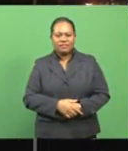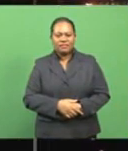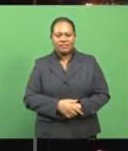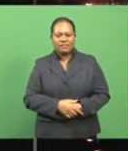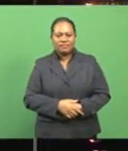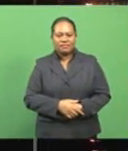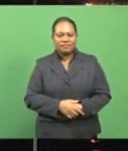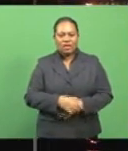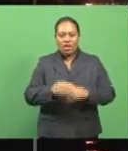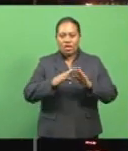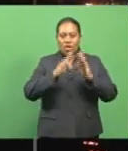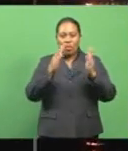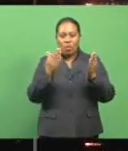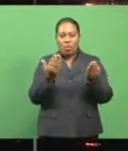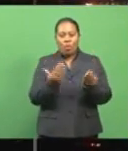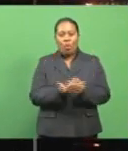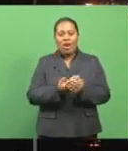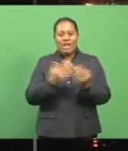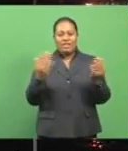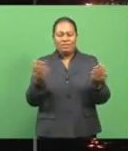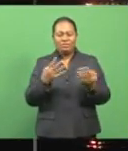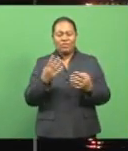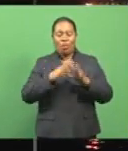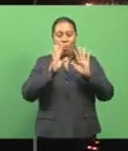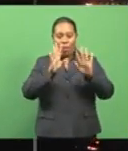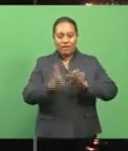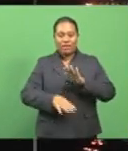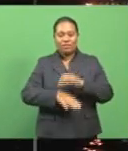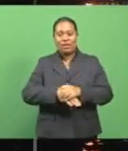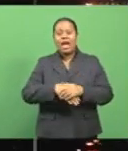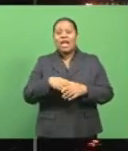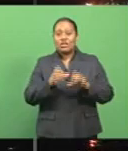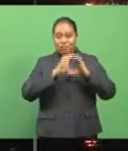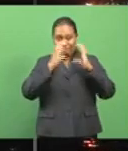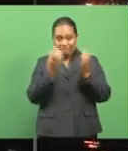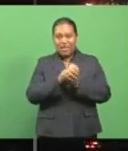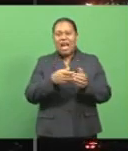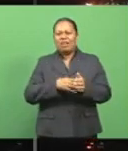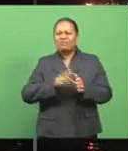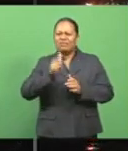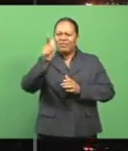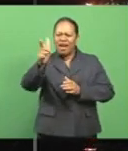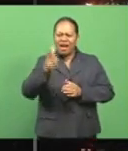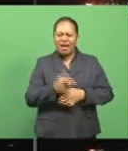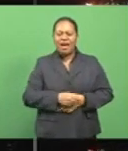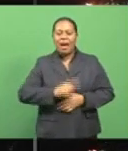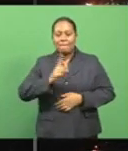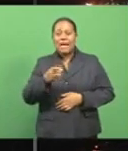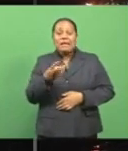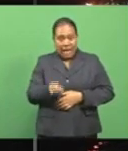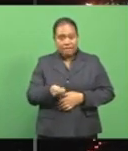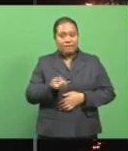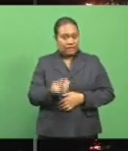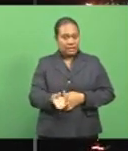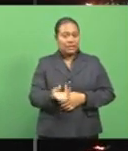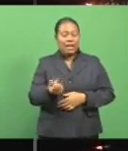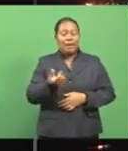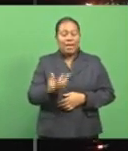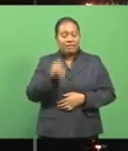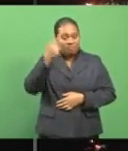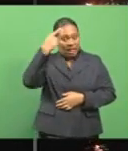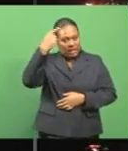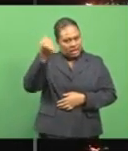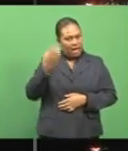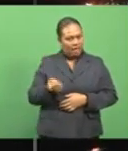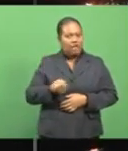And in the world of the weird and the wonderful, Christmas is months away, but retailers are already coming up with creative ideas. Believe it or not, the